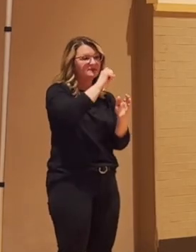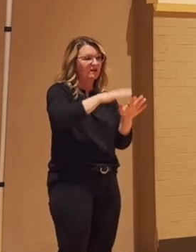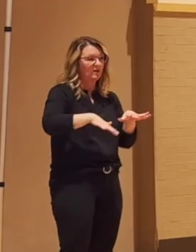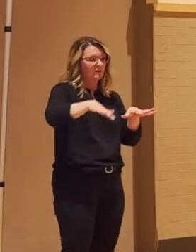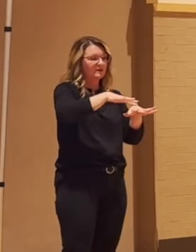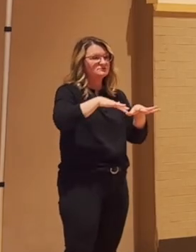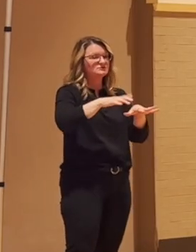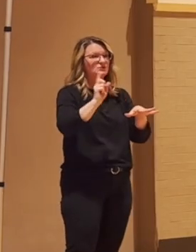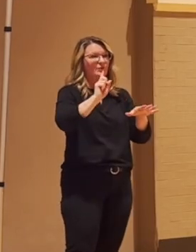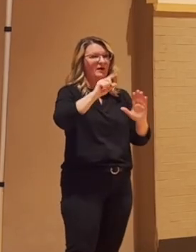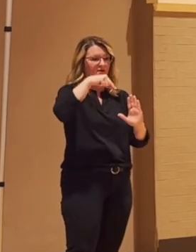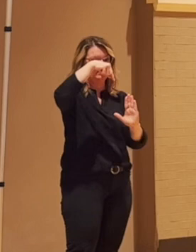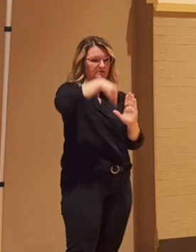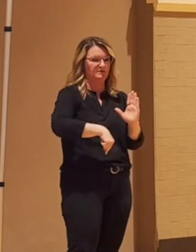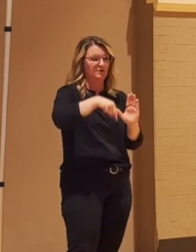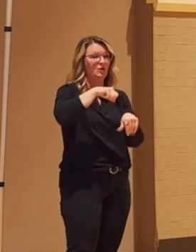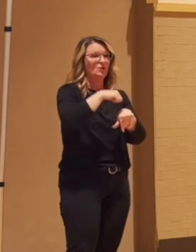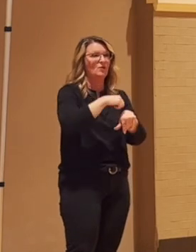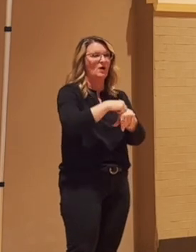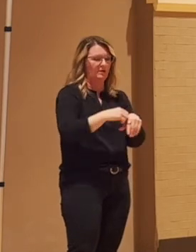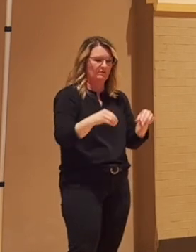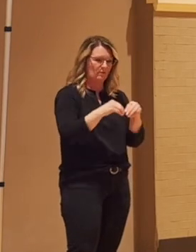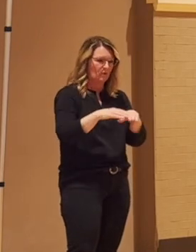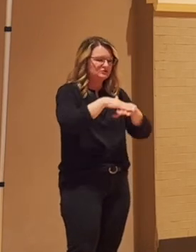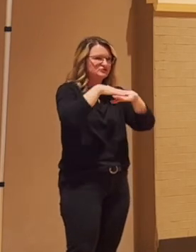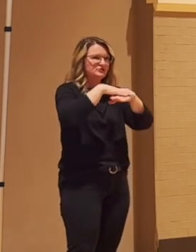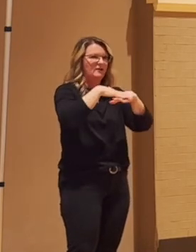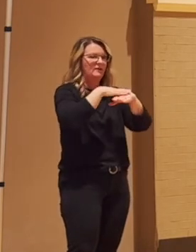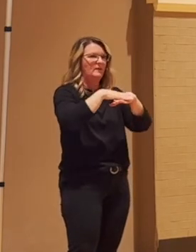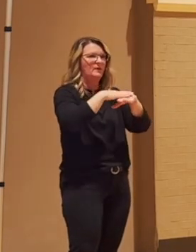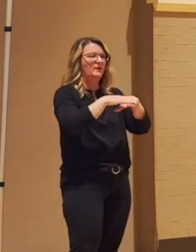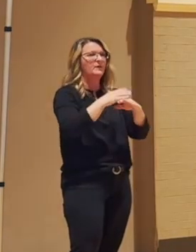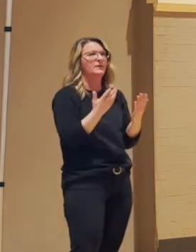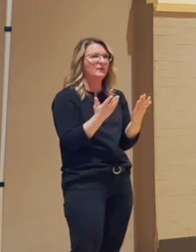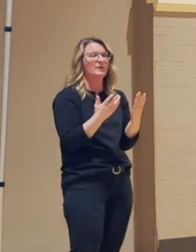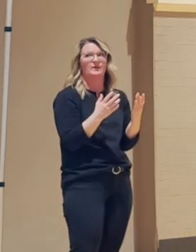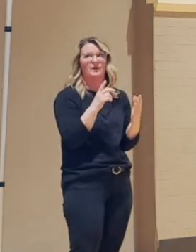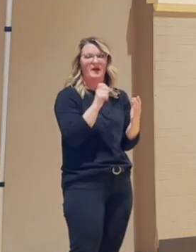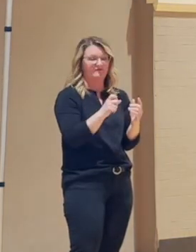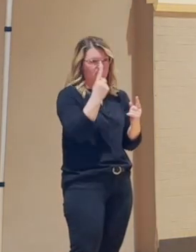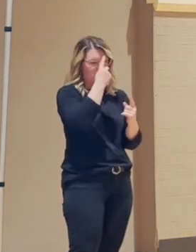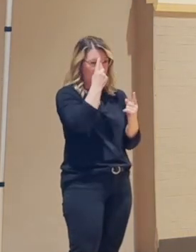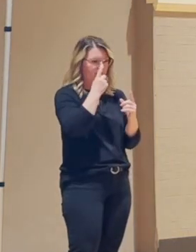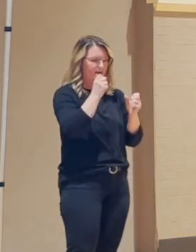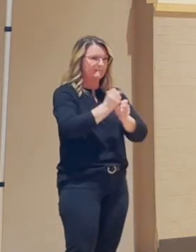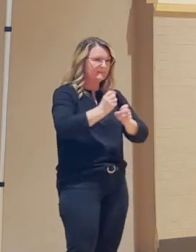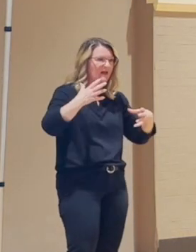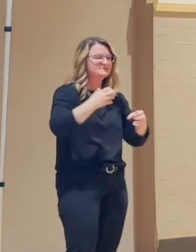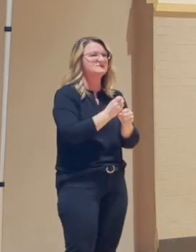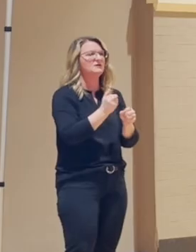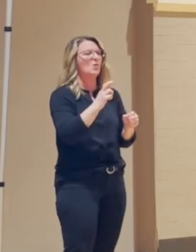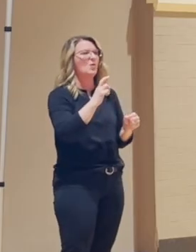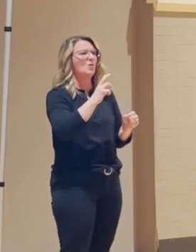locations where the depth of rock was much more shallower, and you have to take into account blasting or